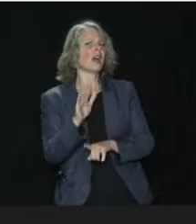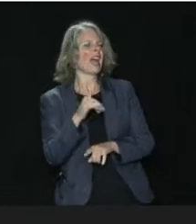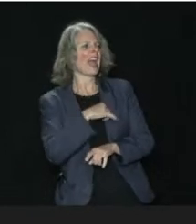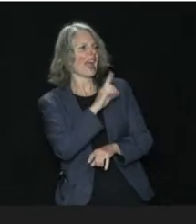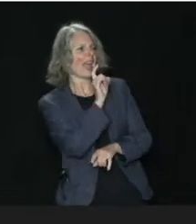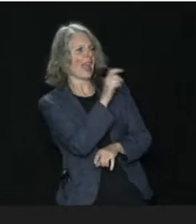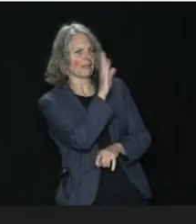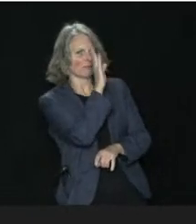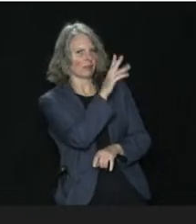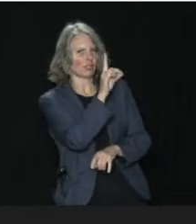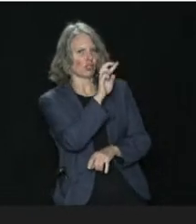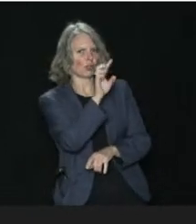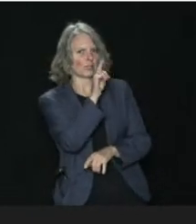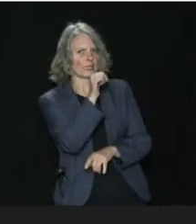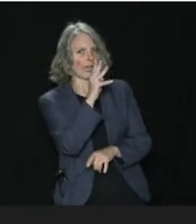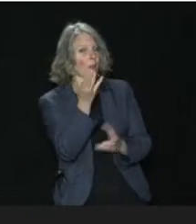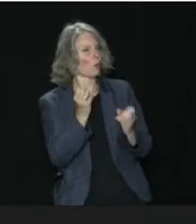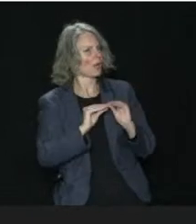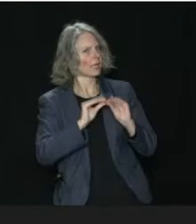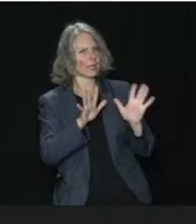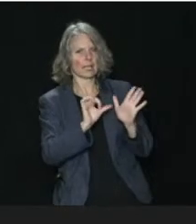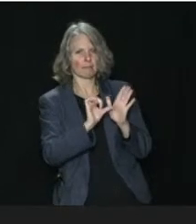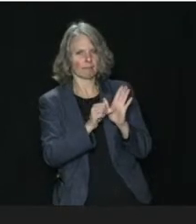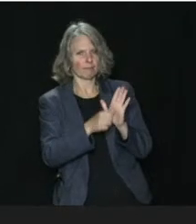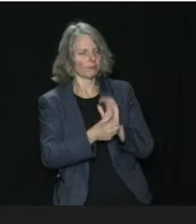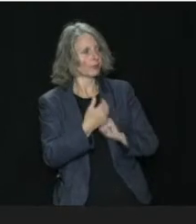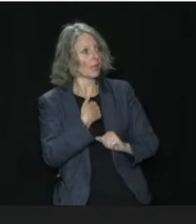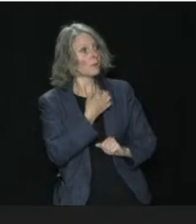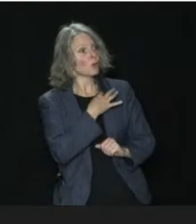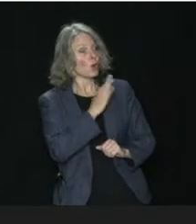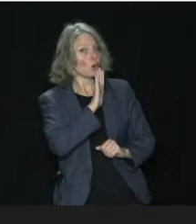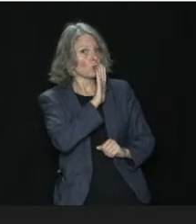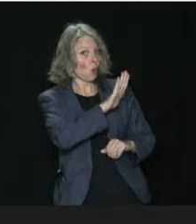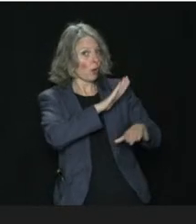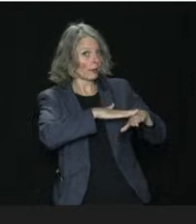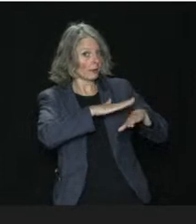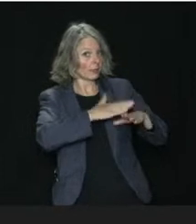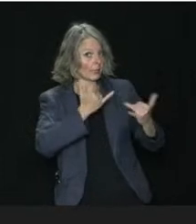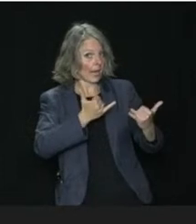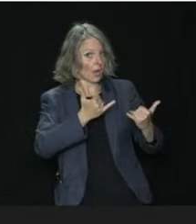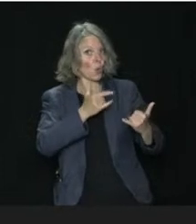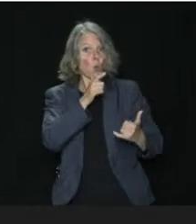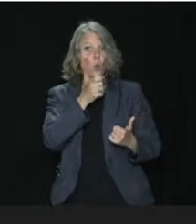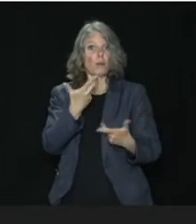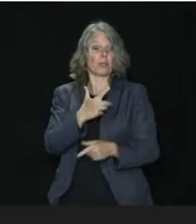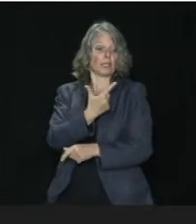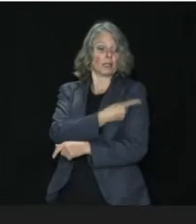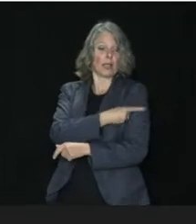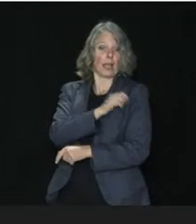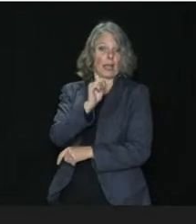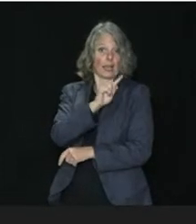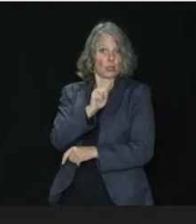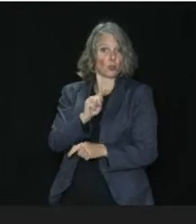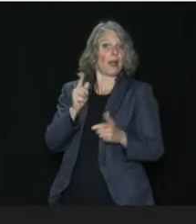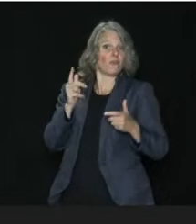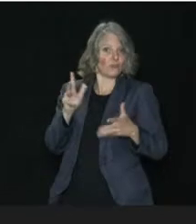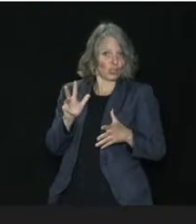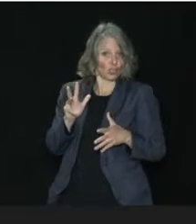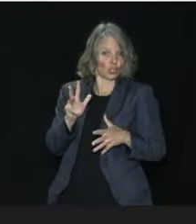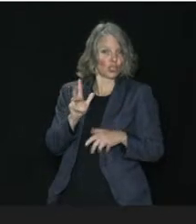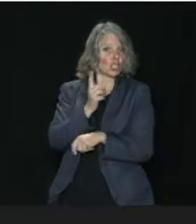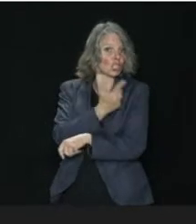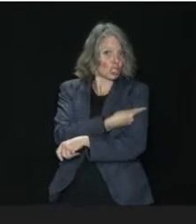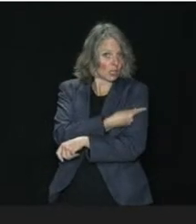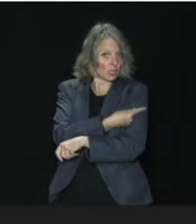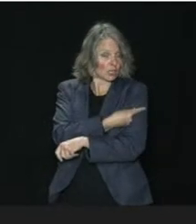I'm crystal clear on this, is your advice right now for people who got the first dose of AstraZeneca, is